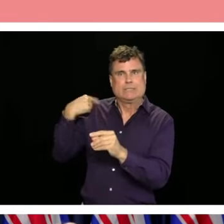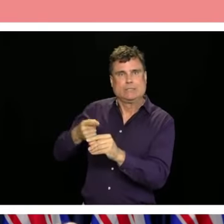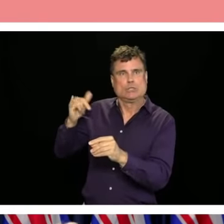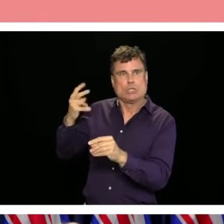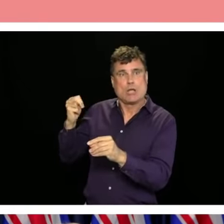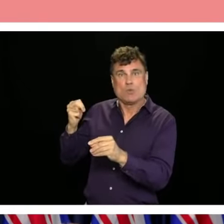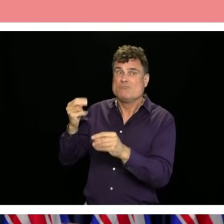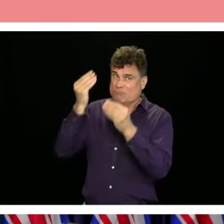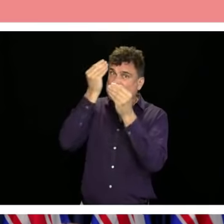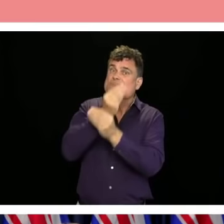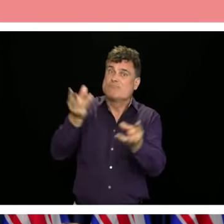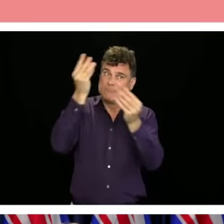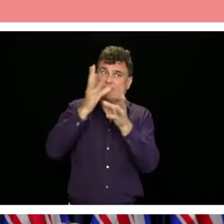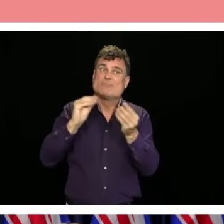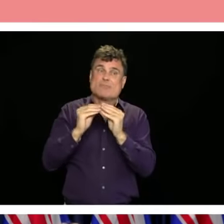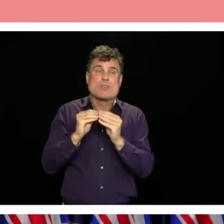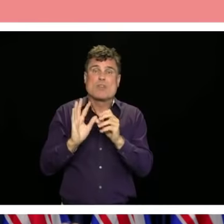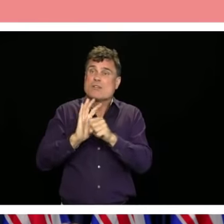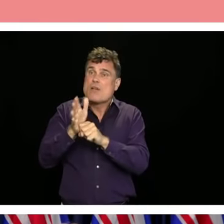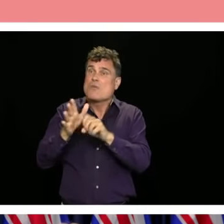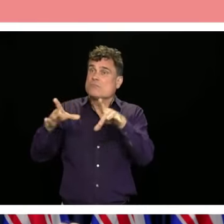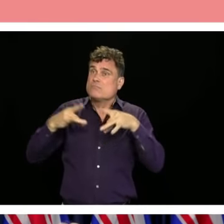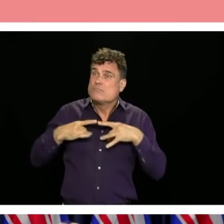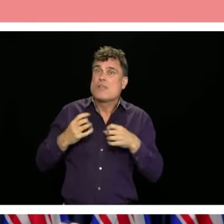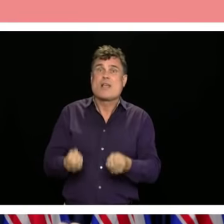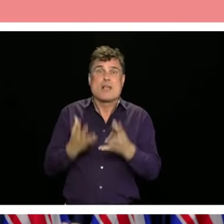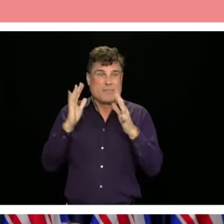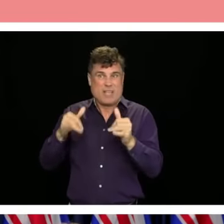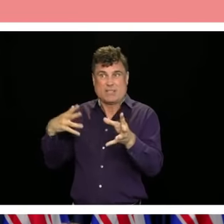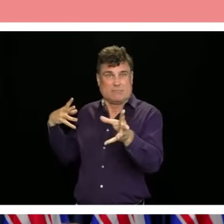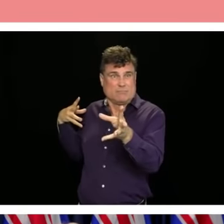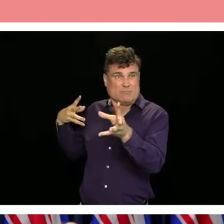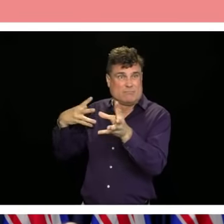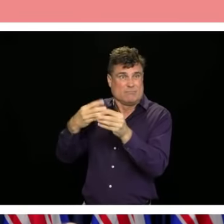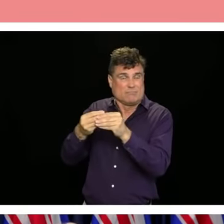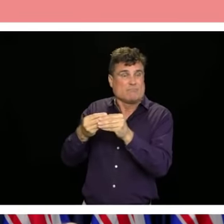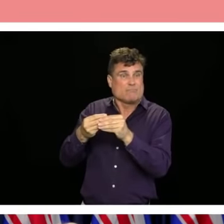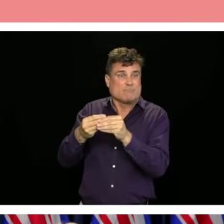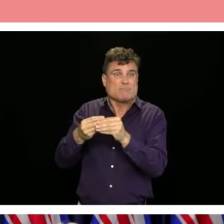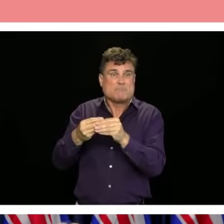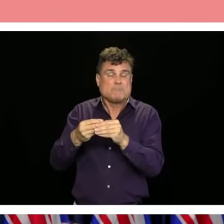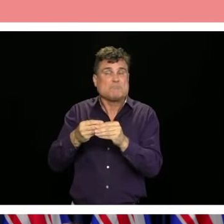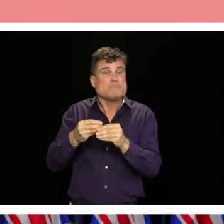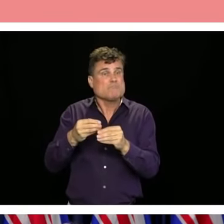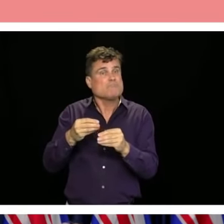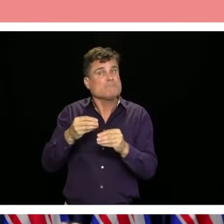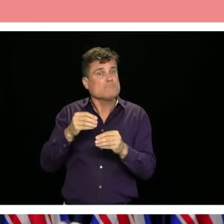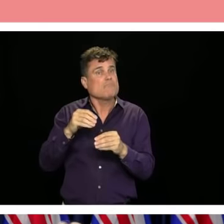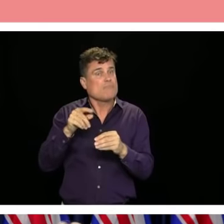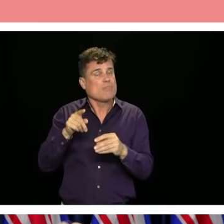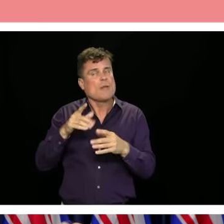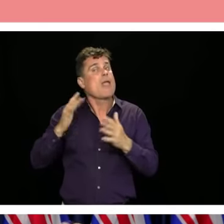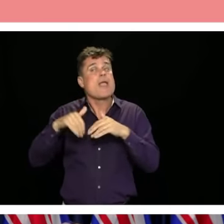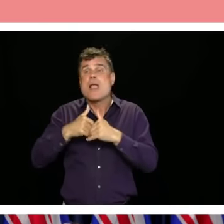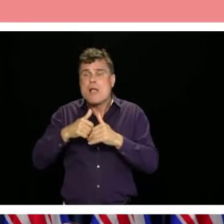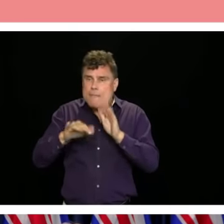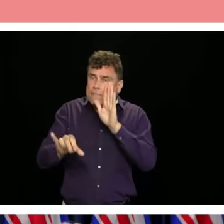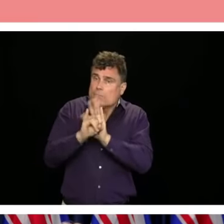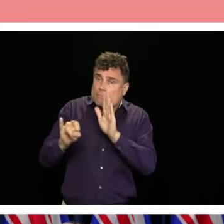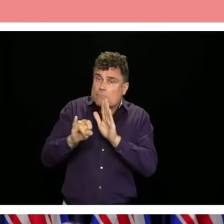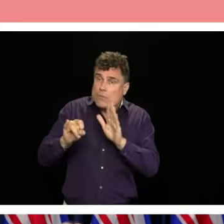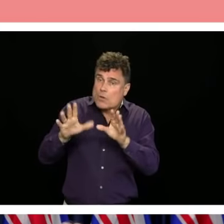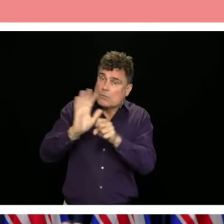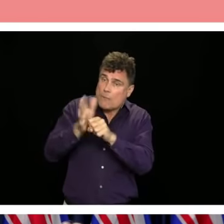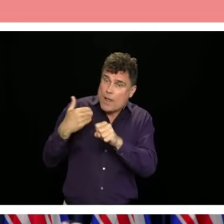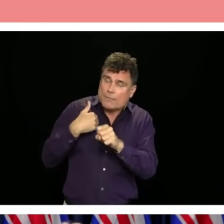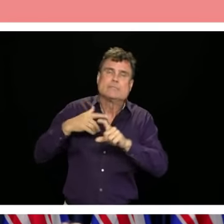reported here that have tested positive, people who have had a test, we know as well that there was a period of time, particularly in March,